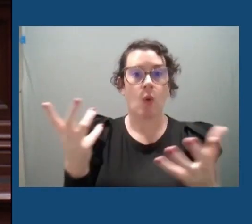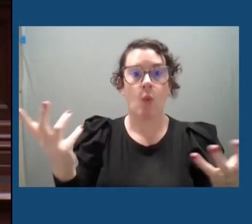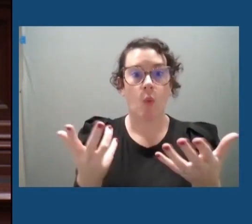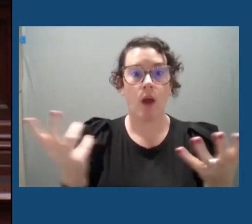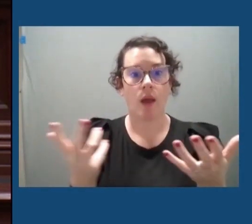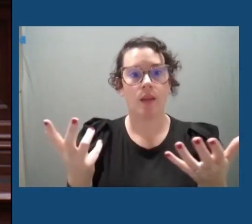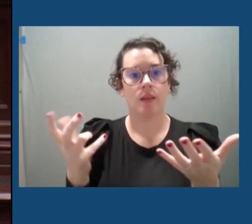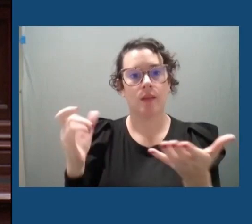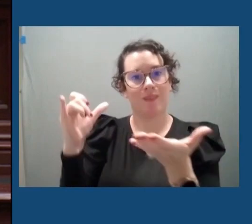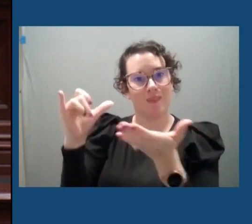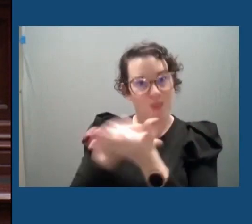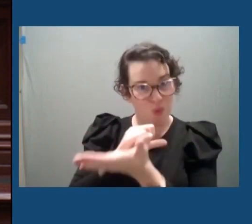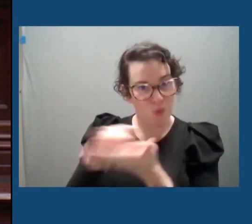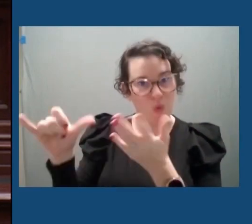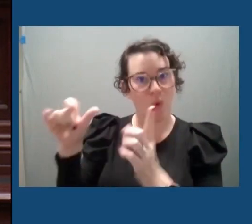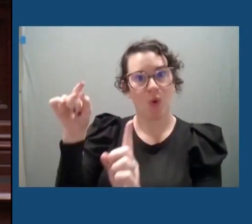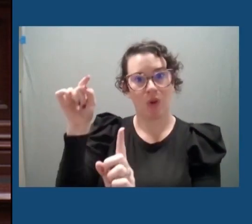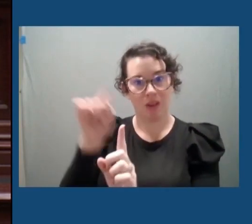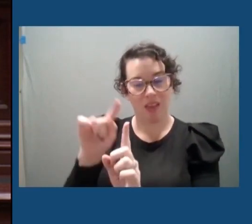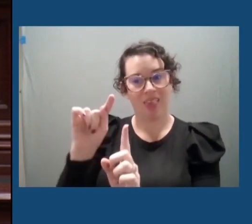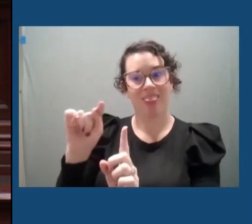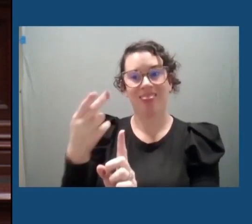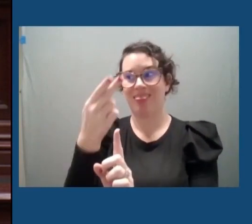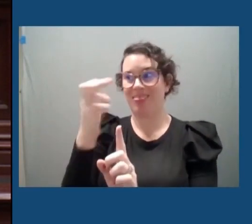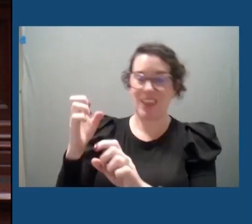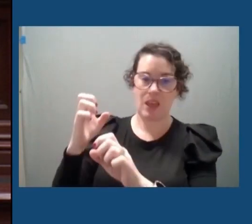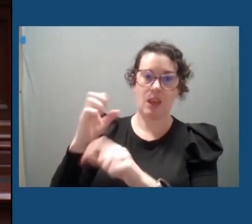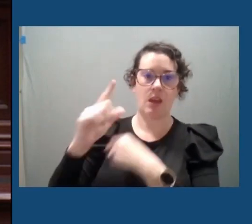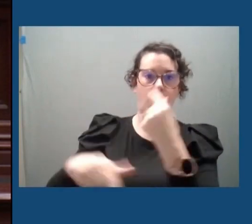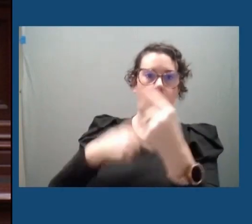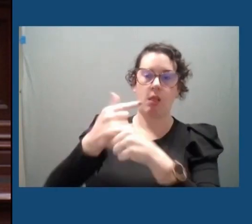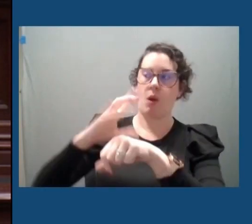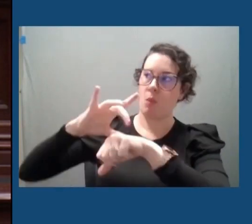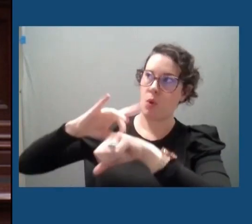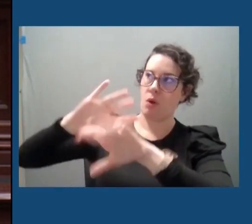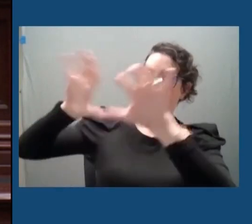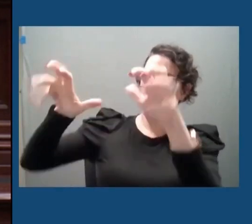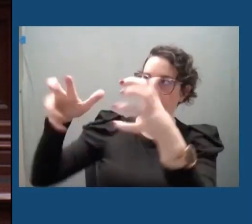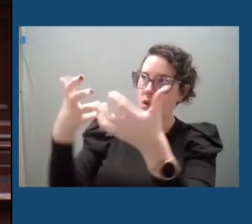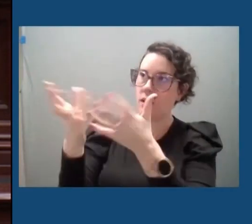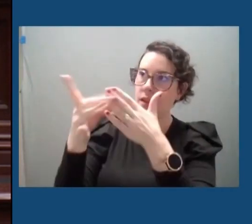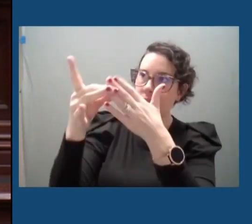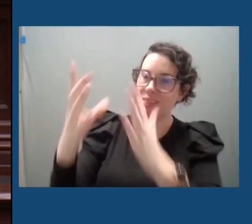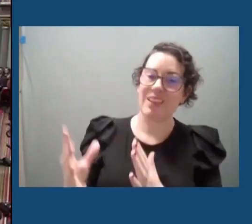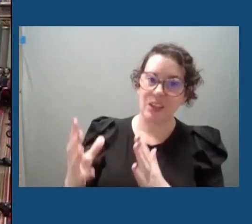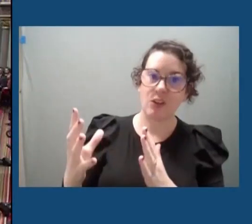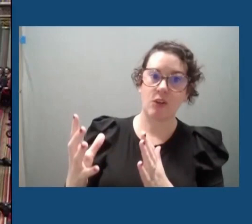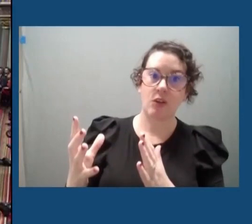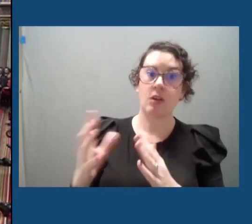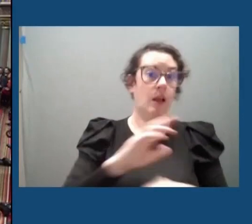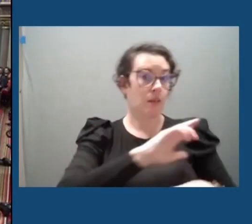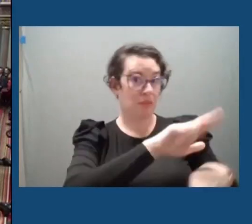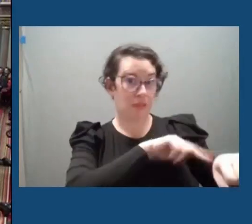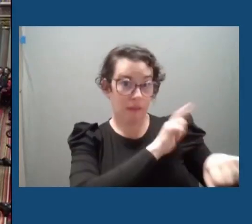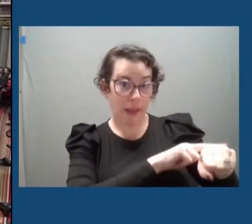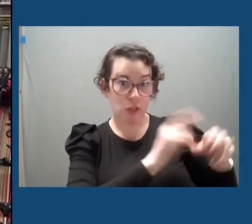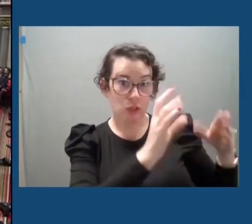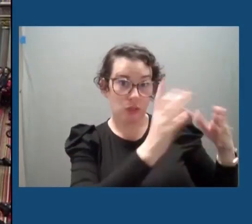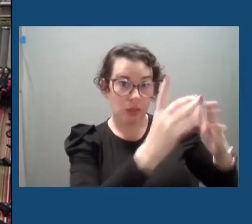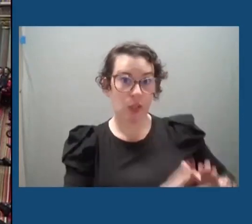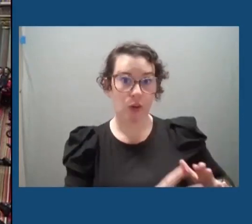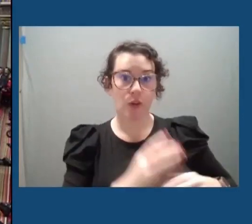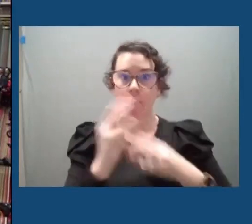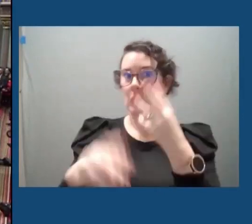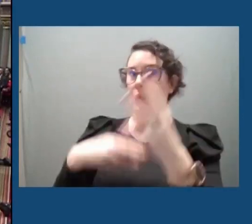York the global leader in AI research and development, the leader for the nation, the leader for the world.